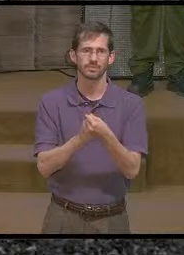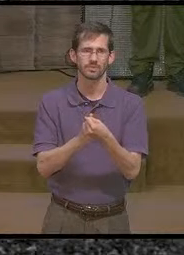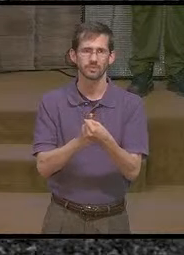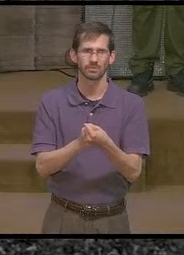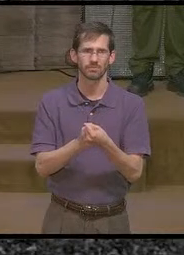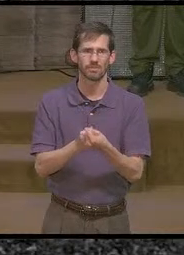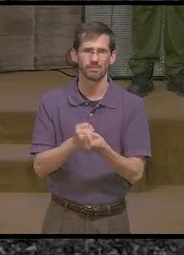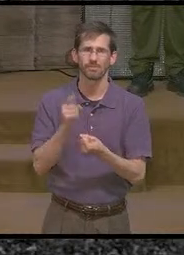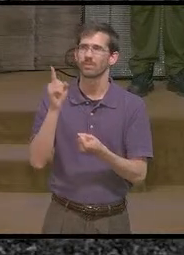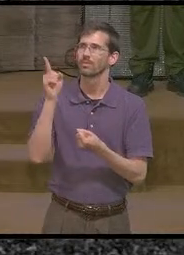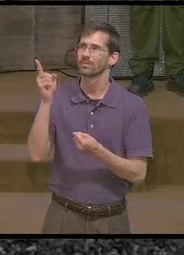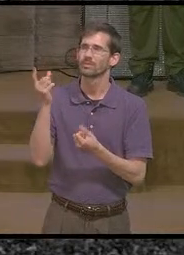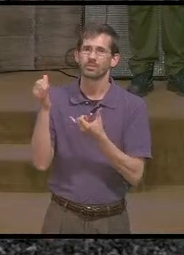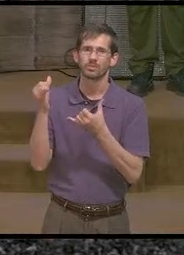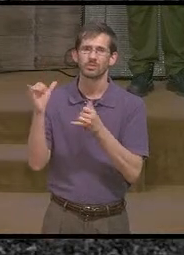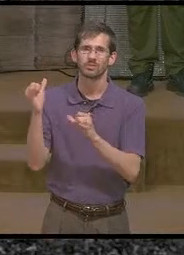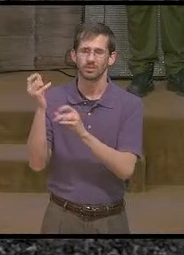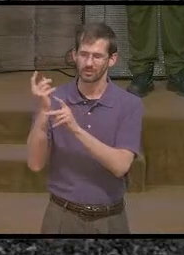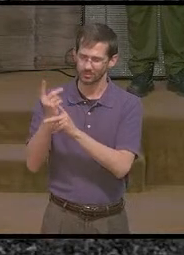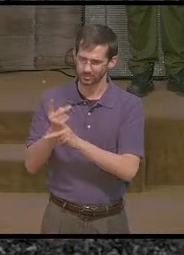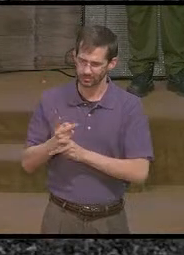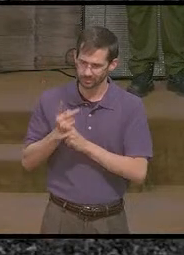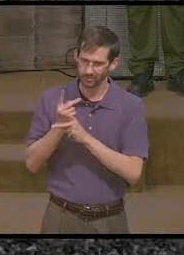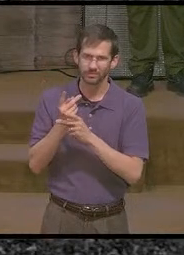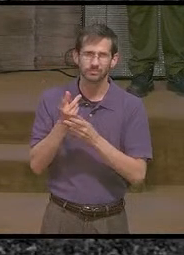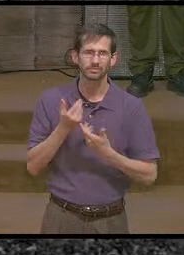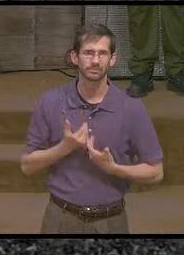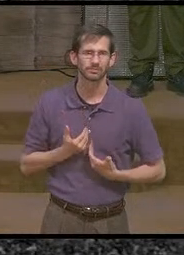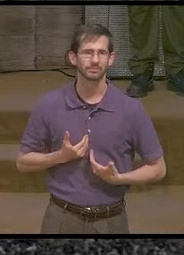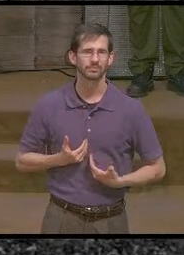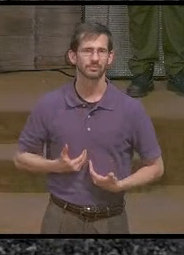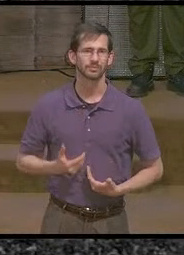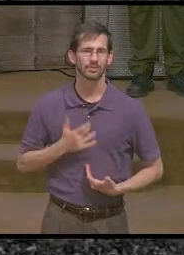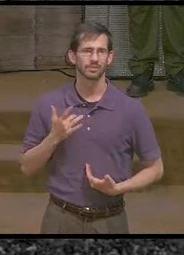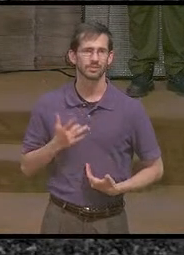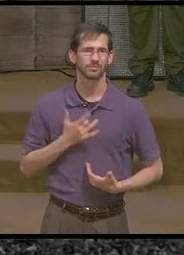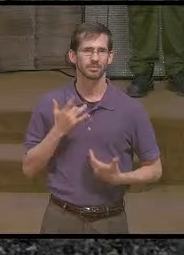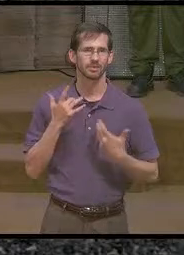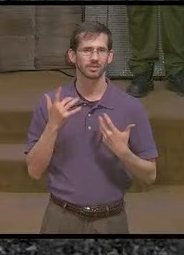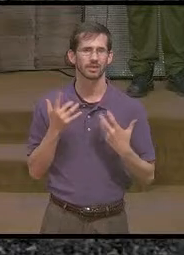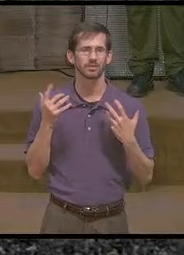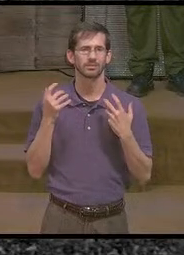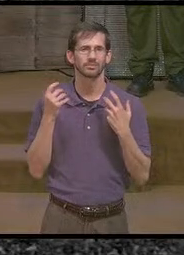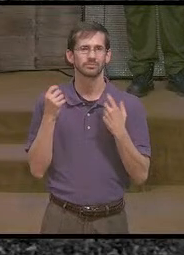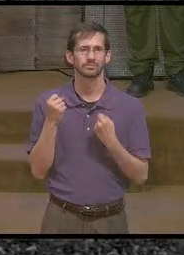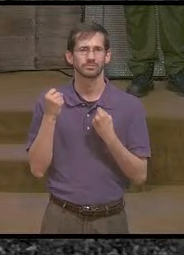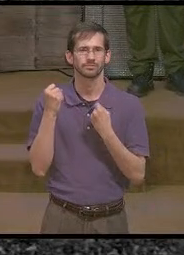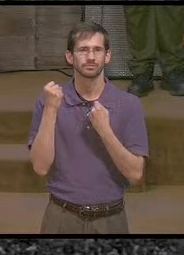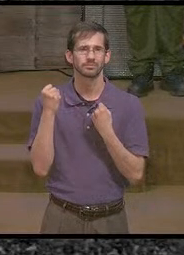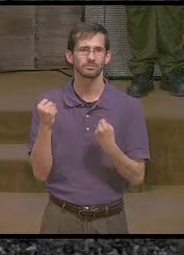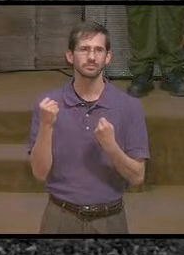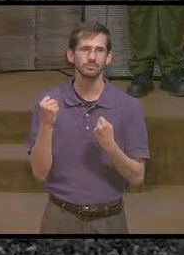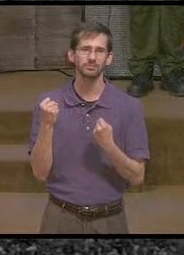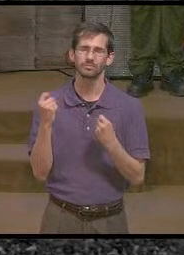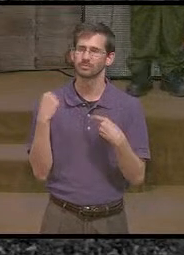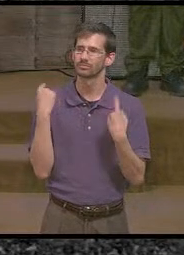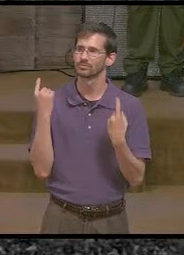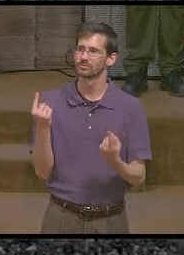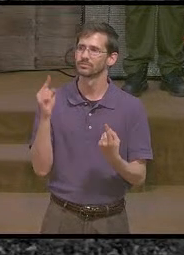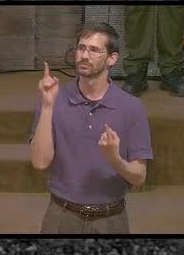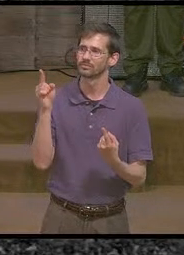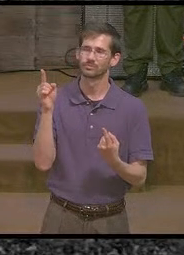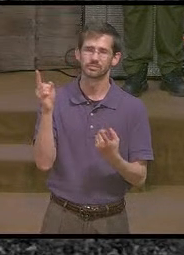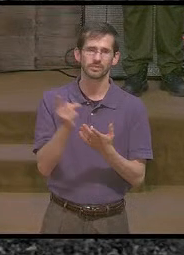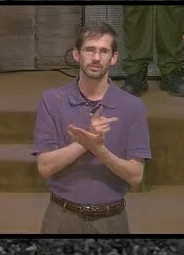faithfulness. I'm still in your hands. This is my confidence.